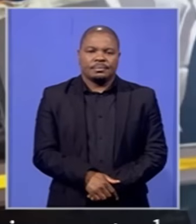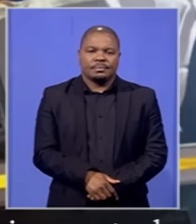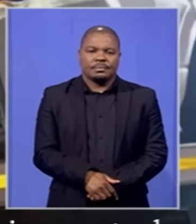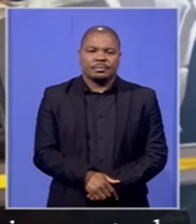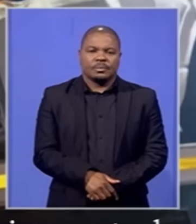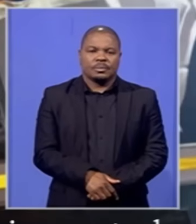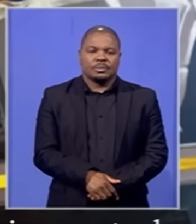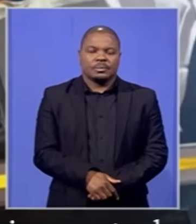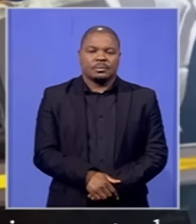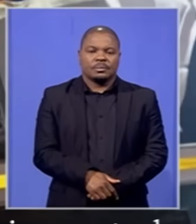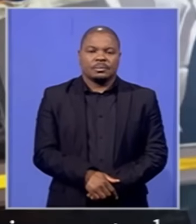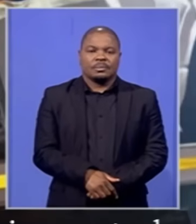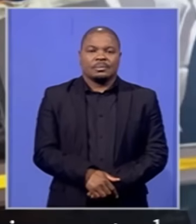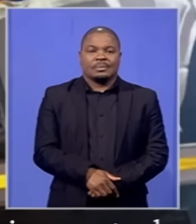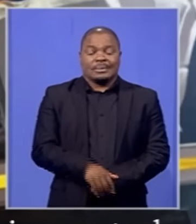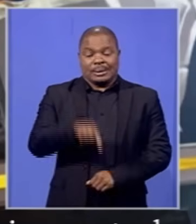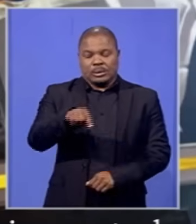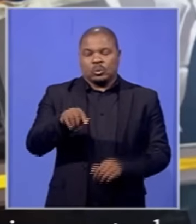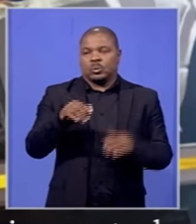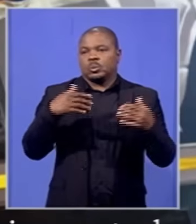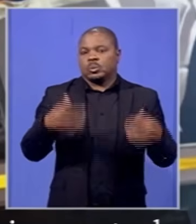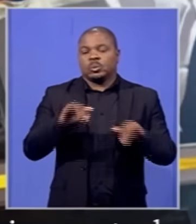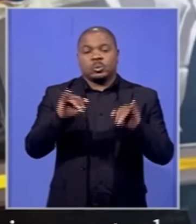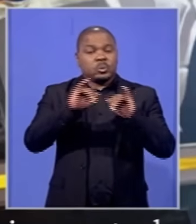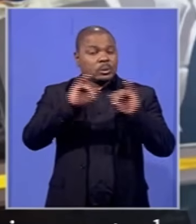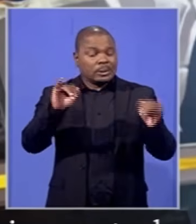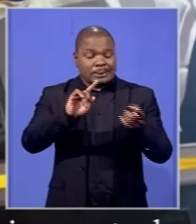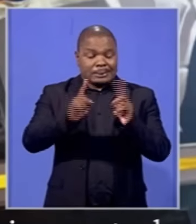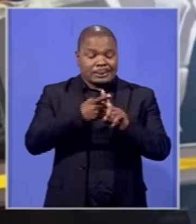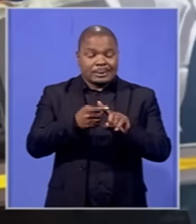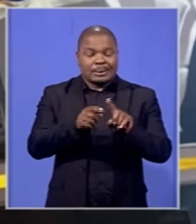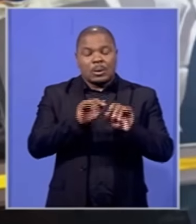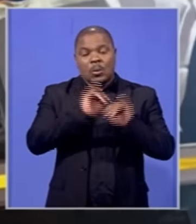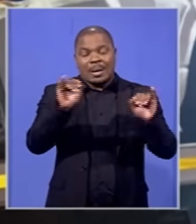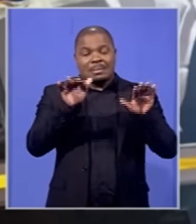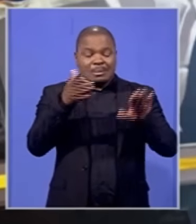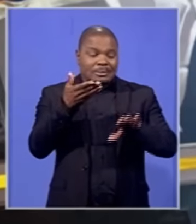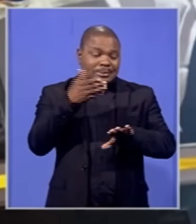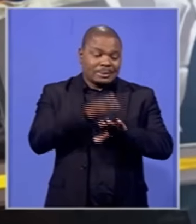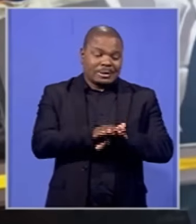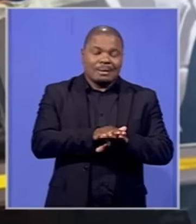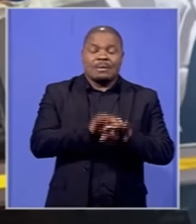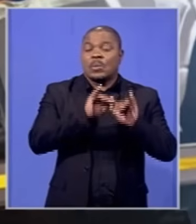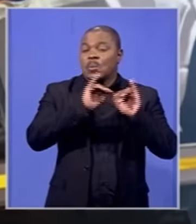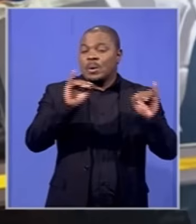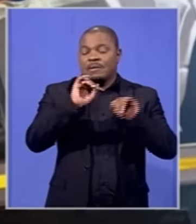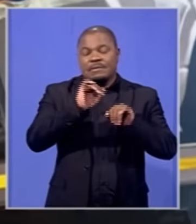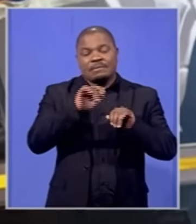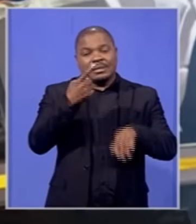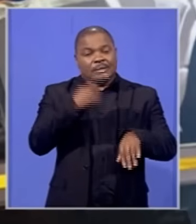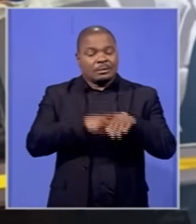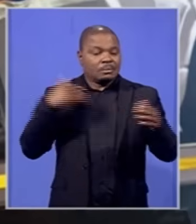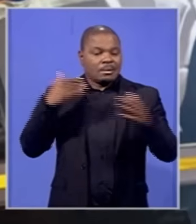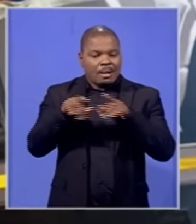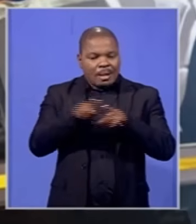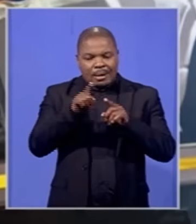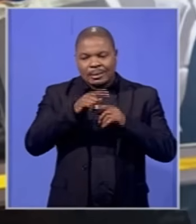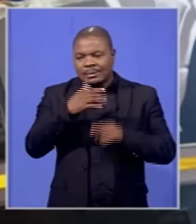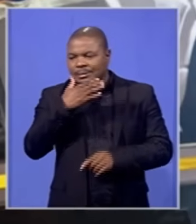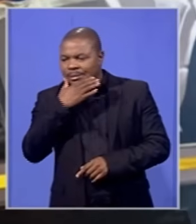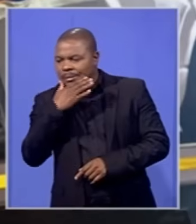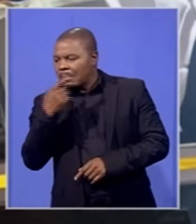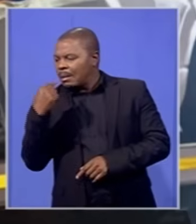This is by far the deadliest crash we've witnessed in the Eastern Cape in a long, long time. Not even in December and during